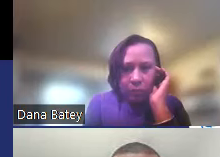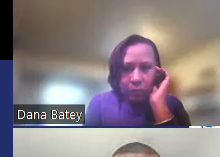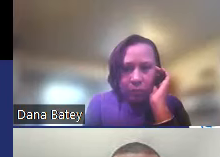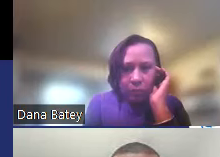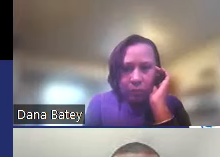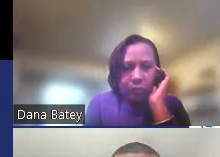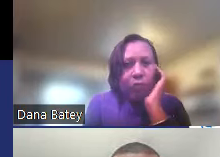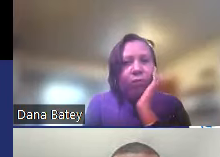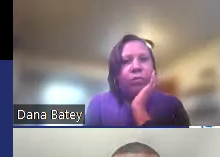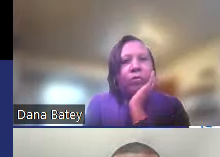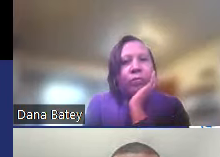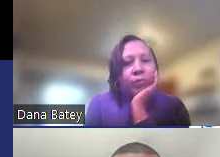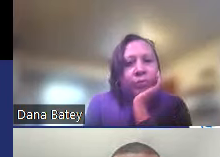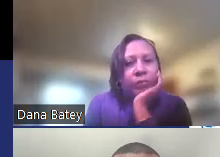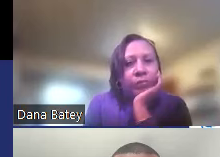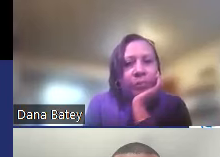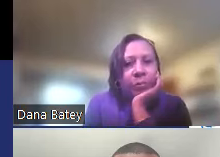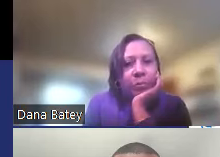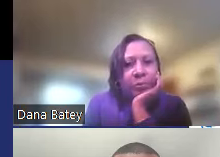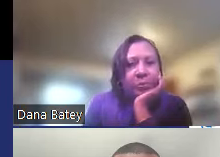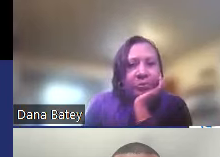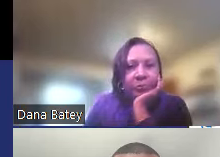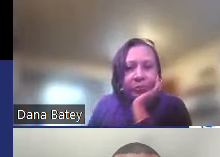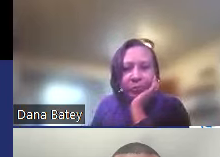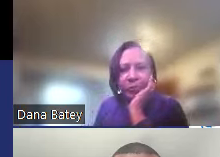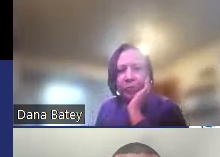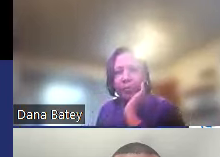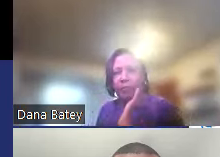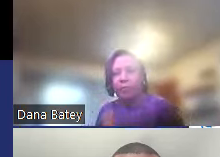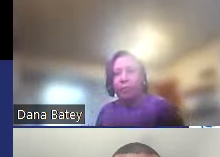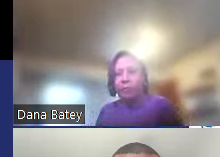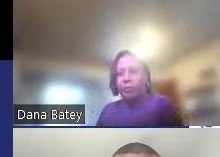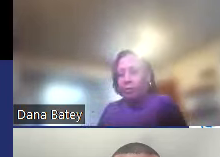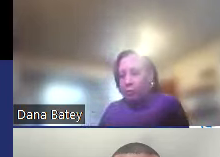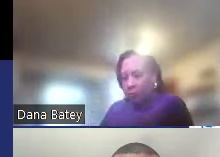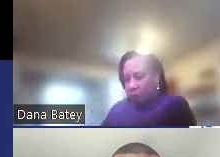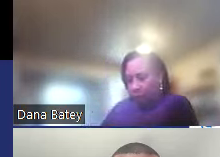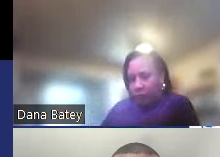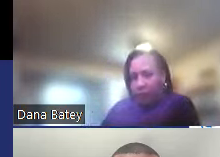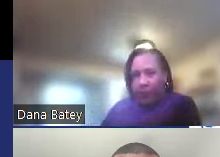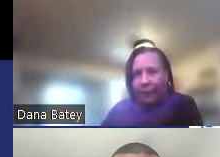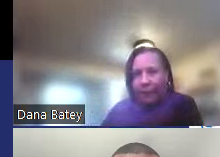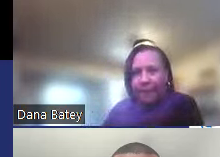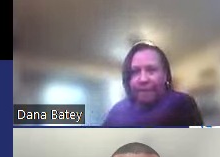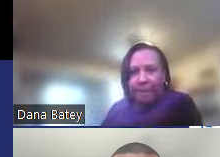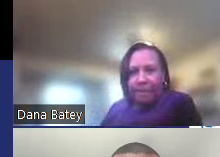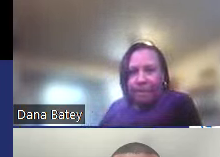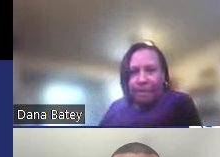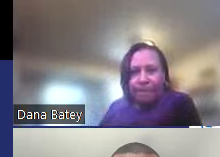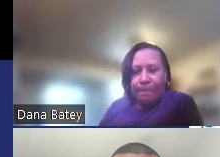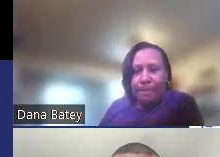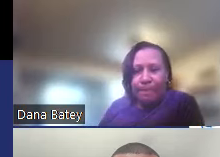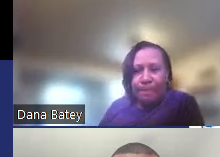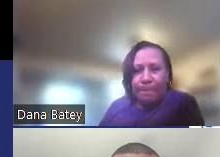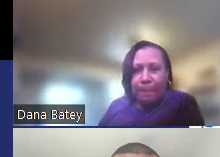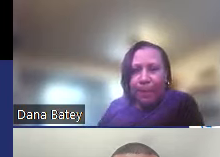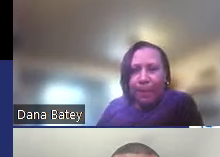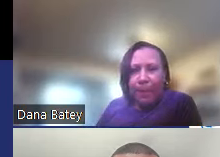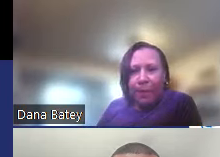peer-reviewed article that I kind of suggested to my agency, to where there is some research and data